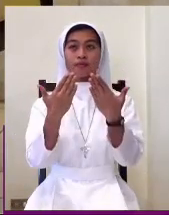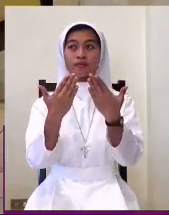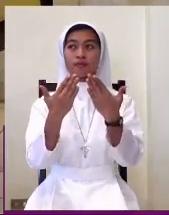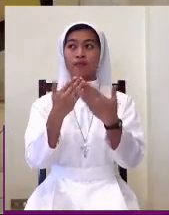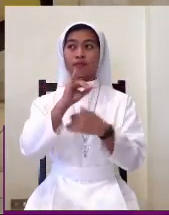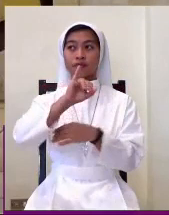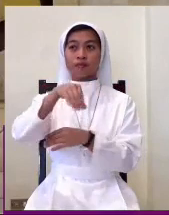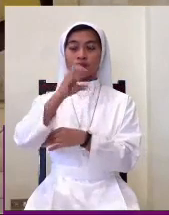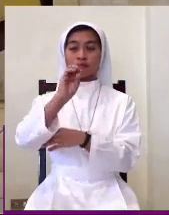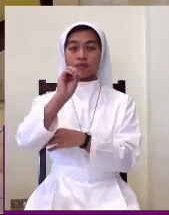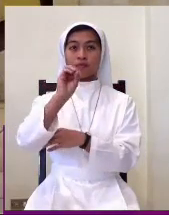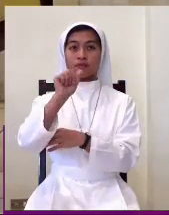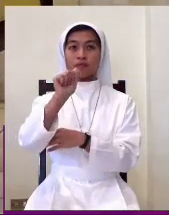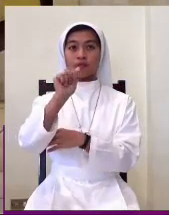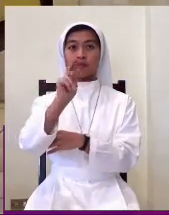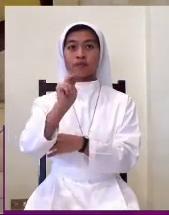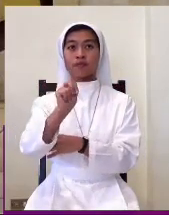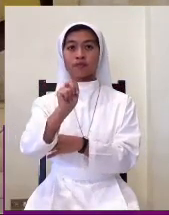Dulong.